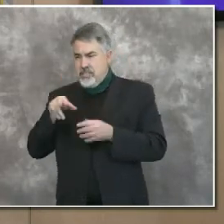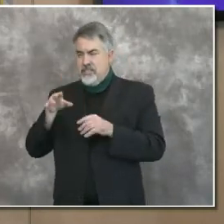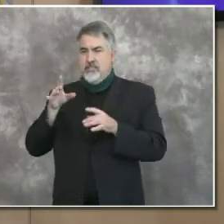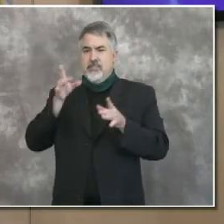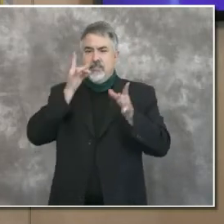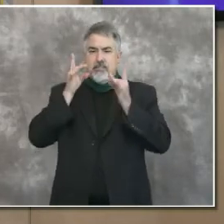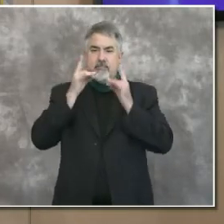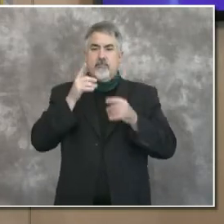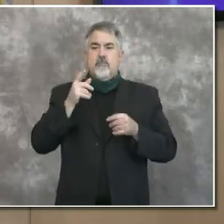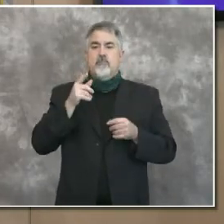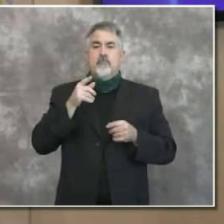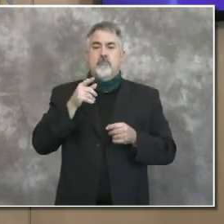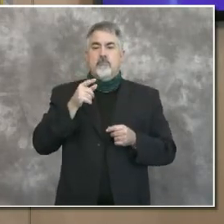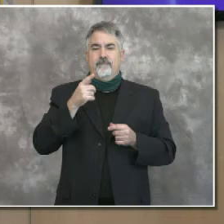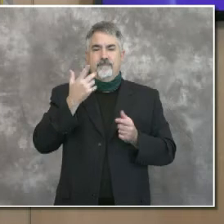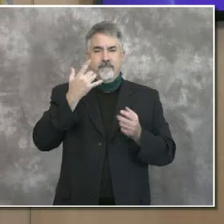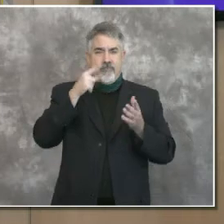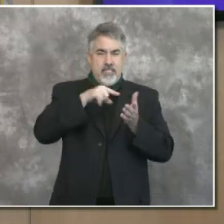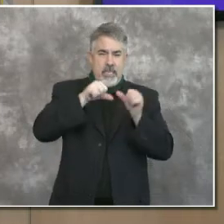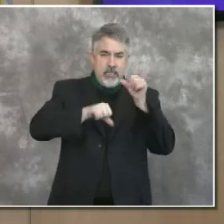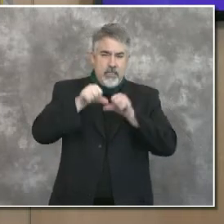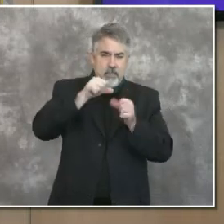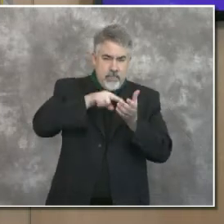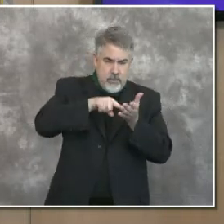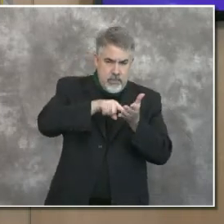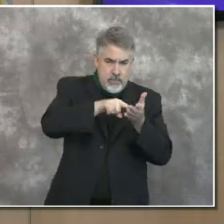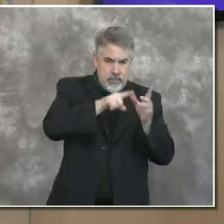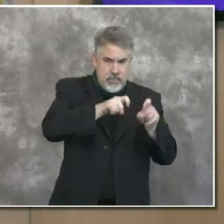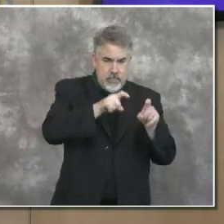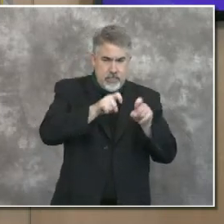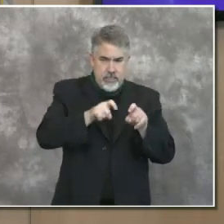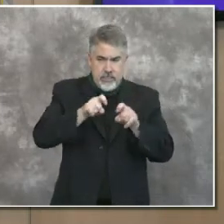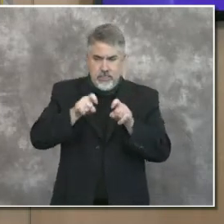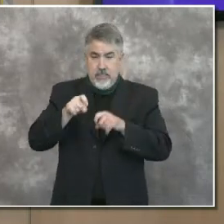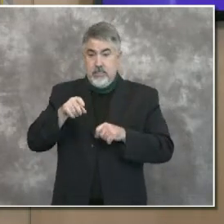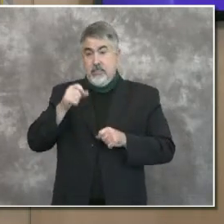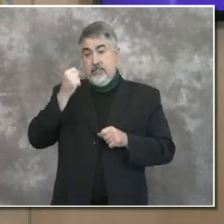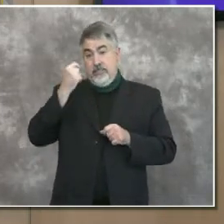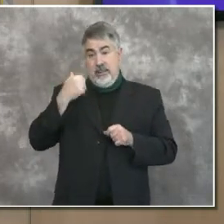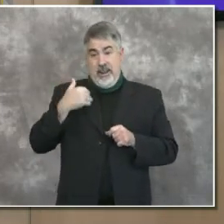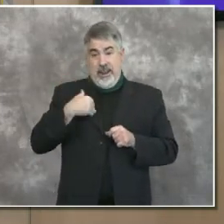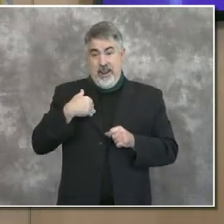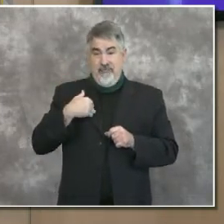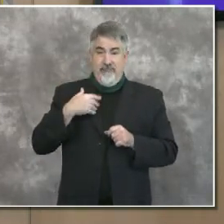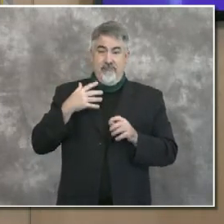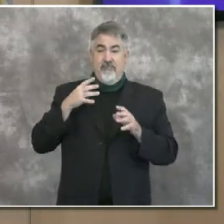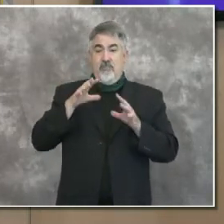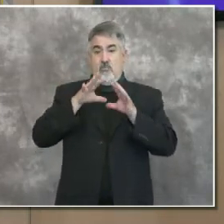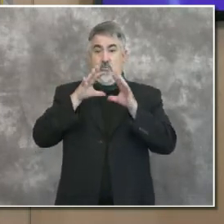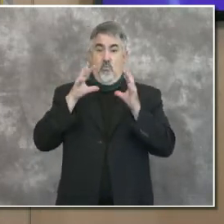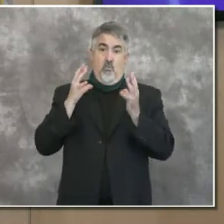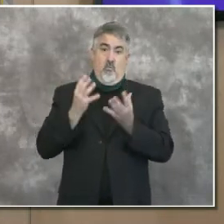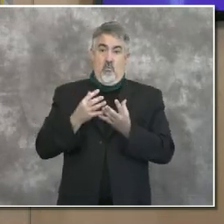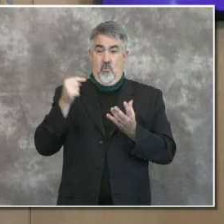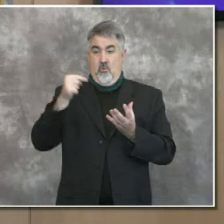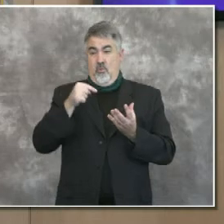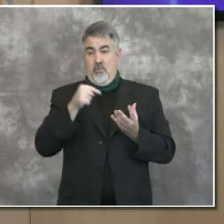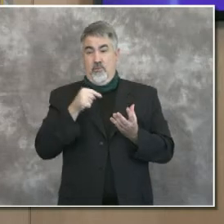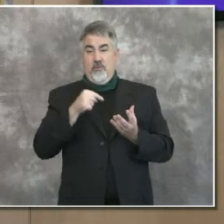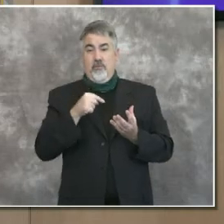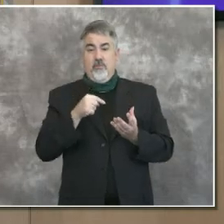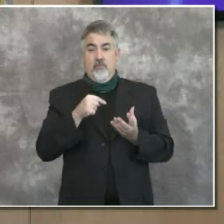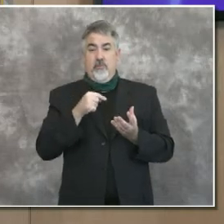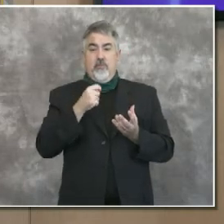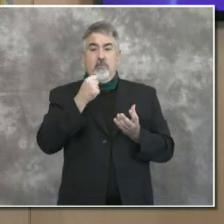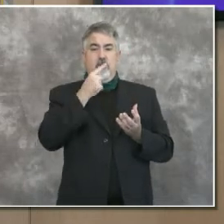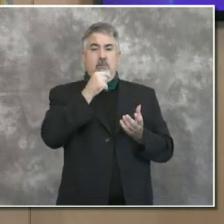moment that when we have near universal, even non-medical masks being used